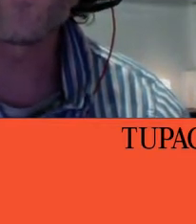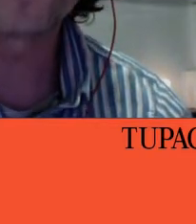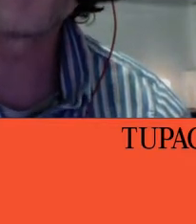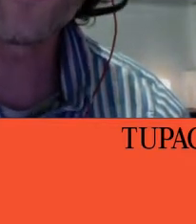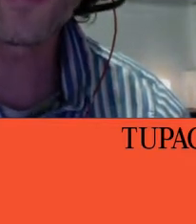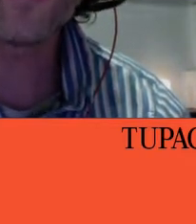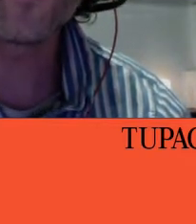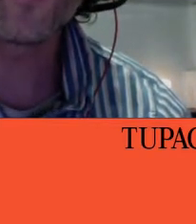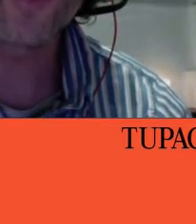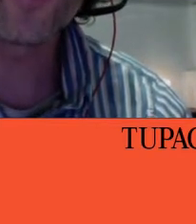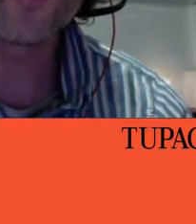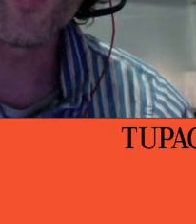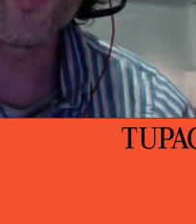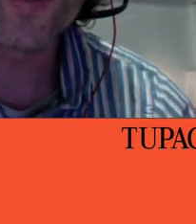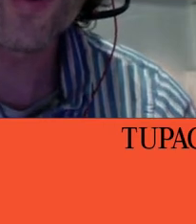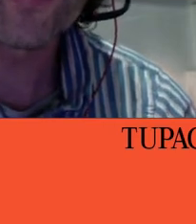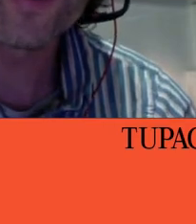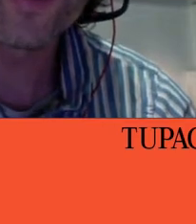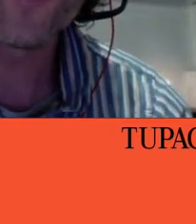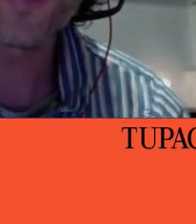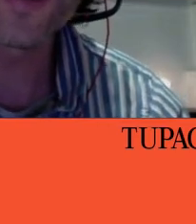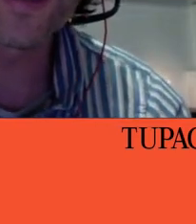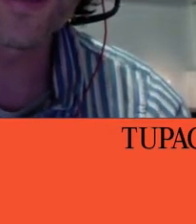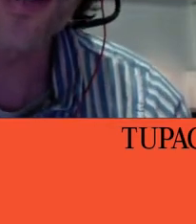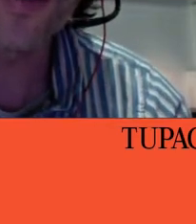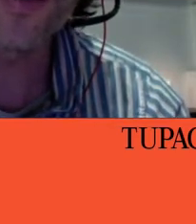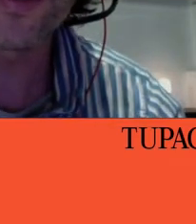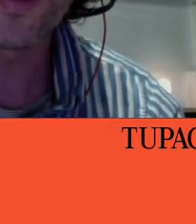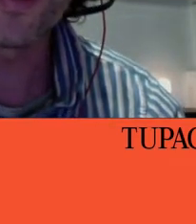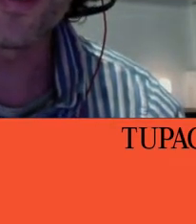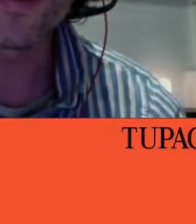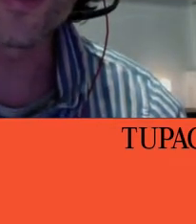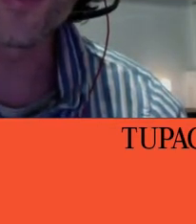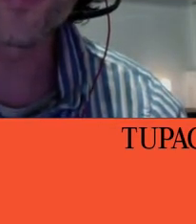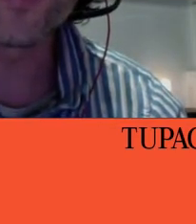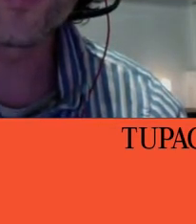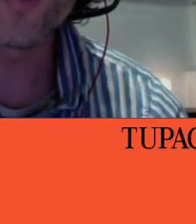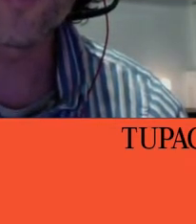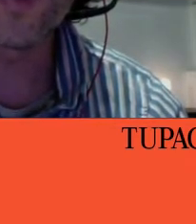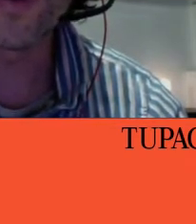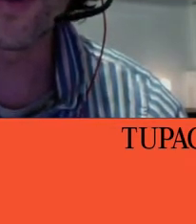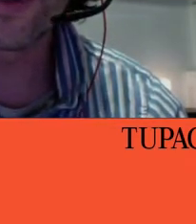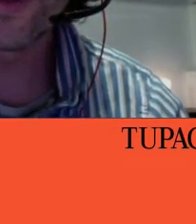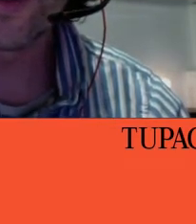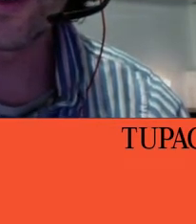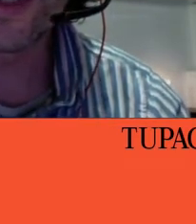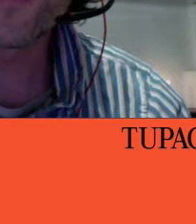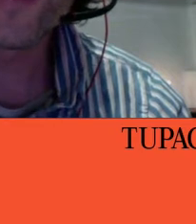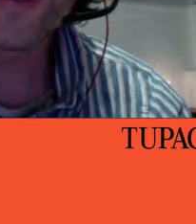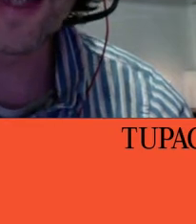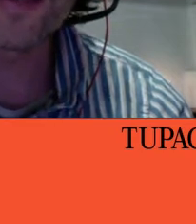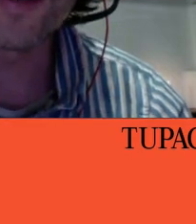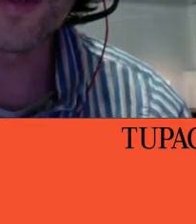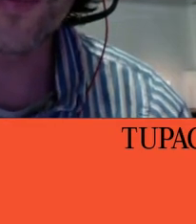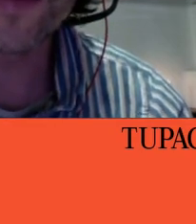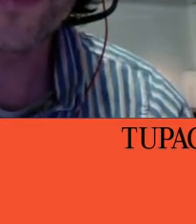that that is a positive thing. We try to bring all of these differences and tensions and try to use them